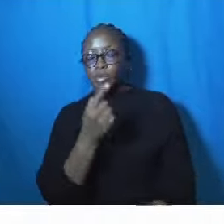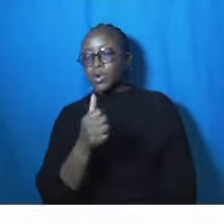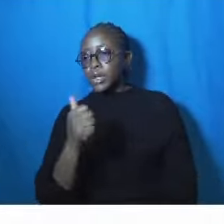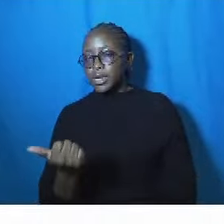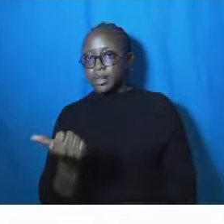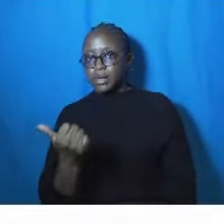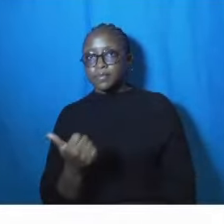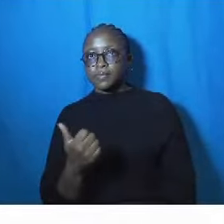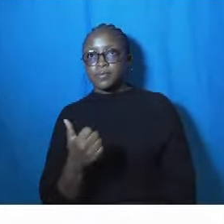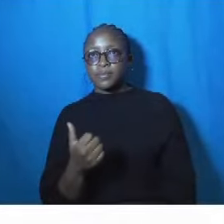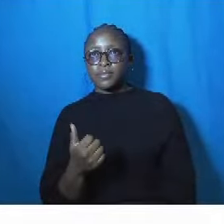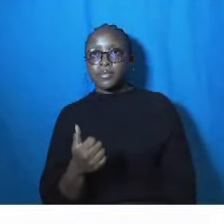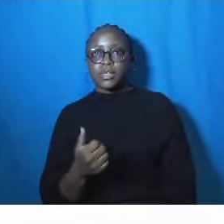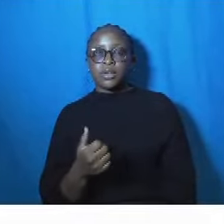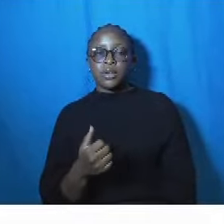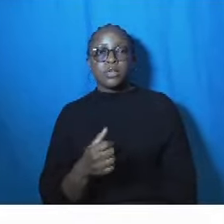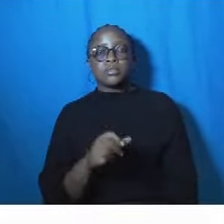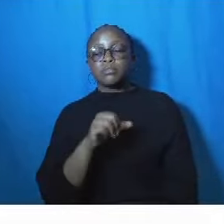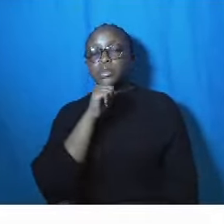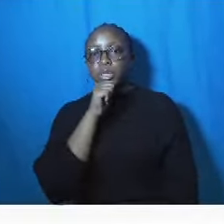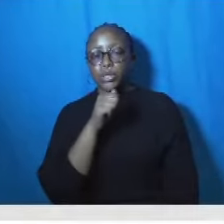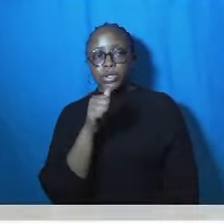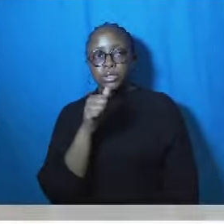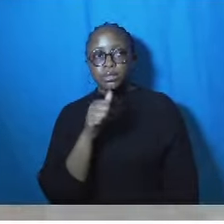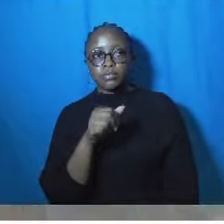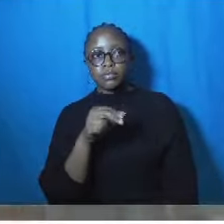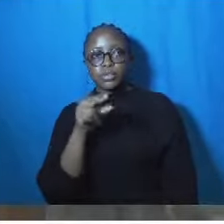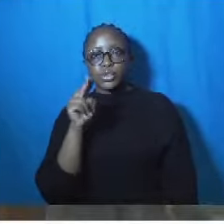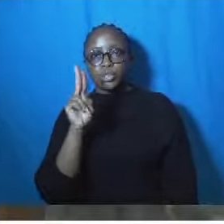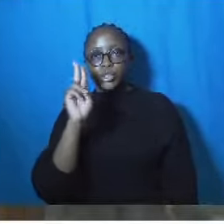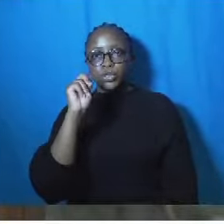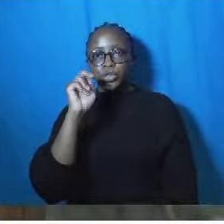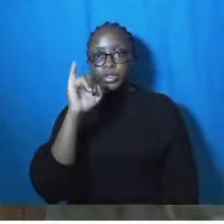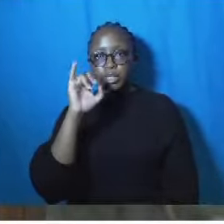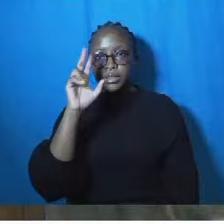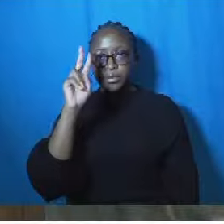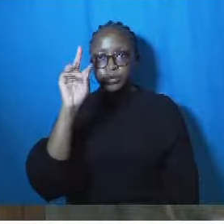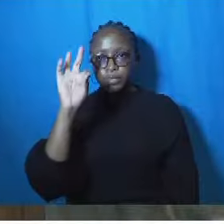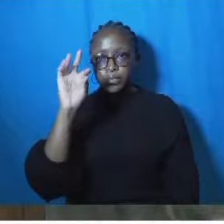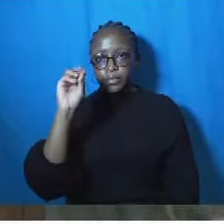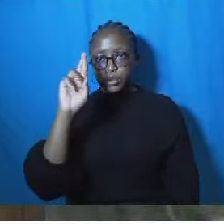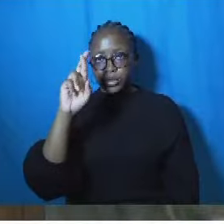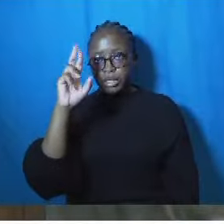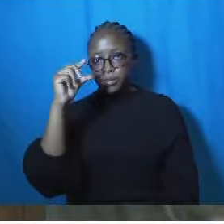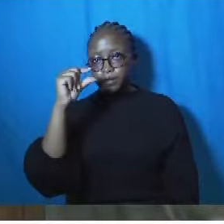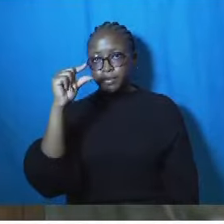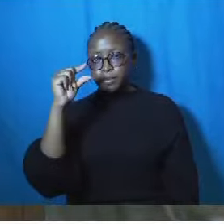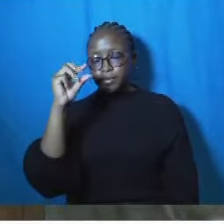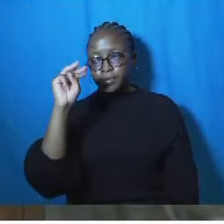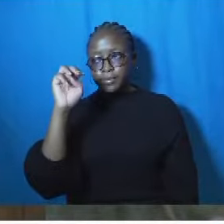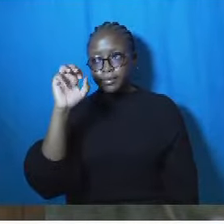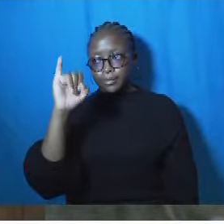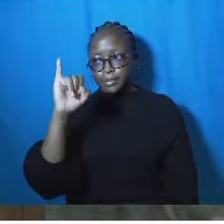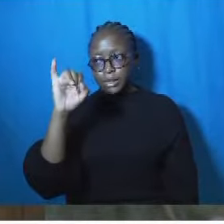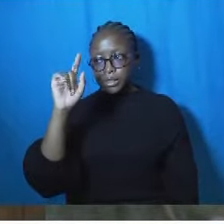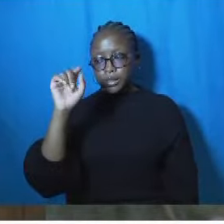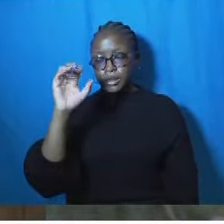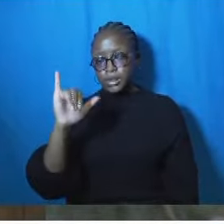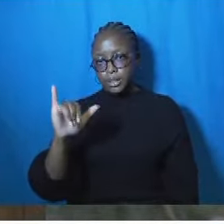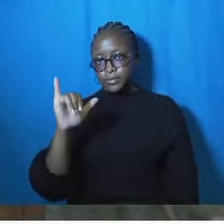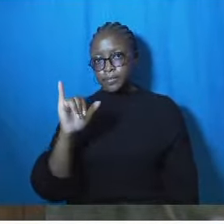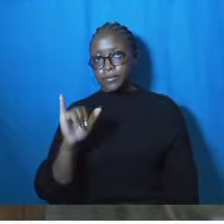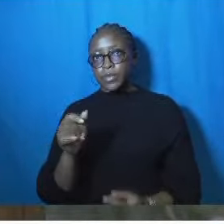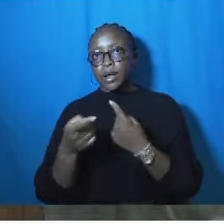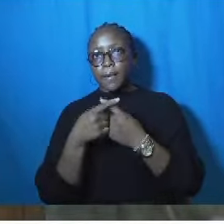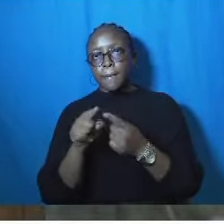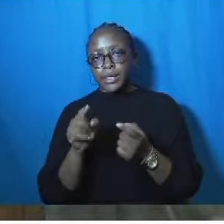and uniformity necessarily, but unity in diversity that glorifies God through the